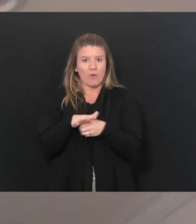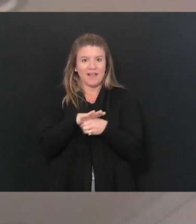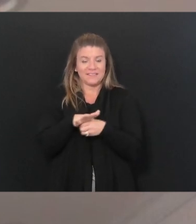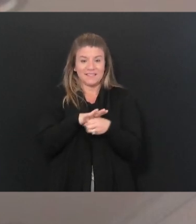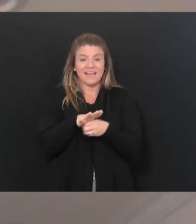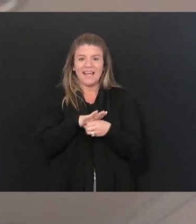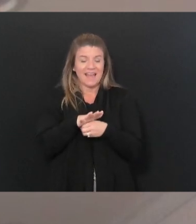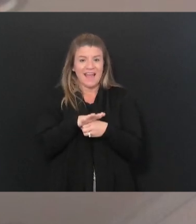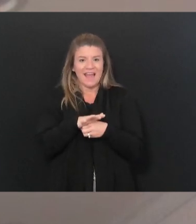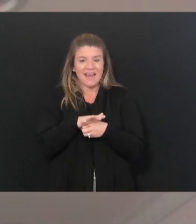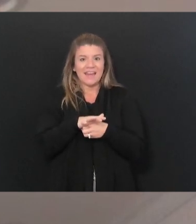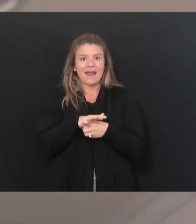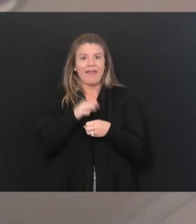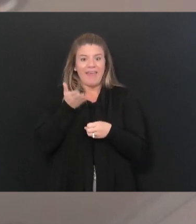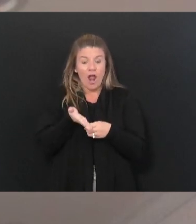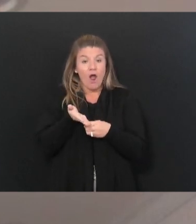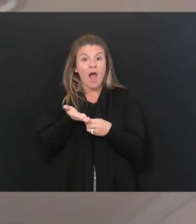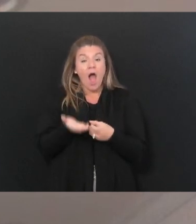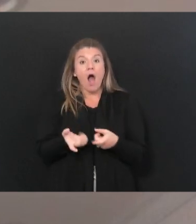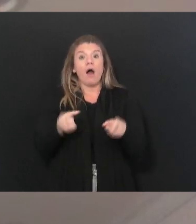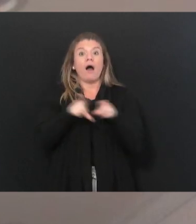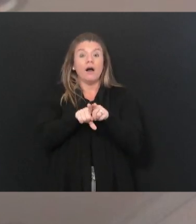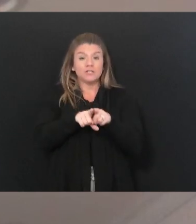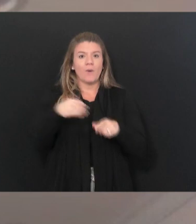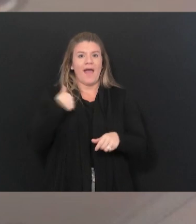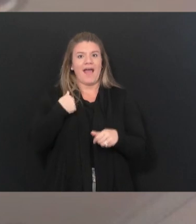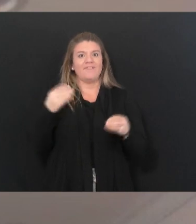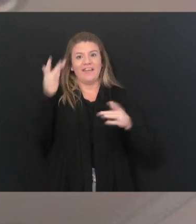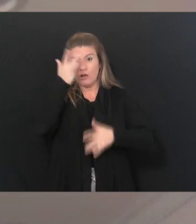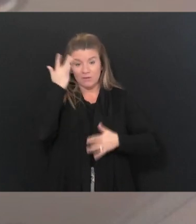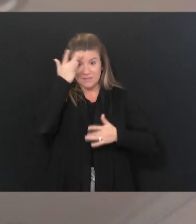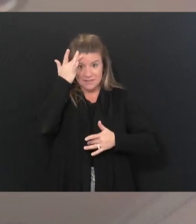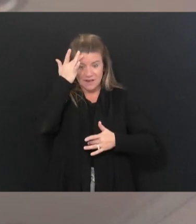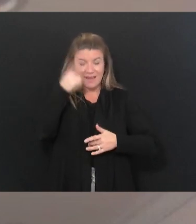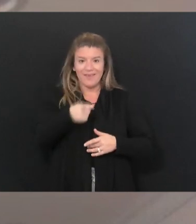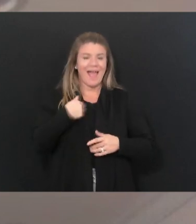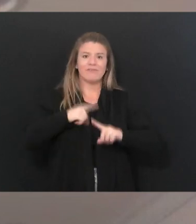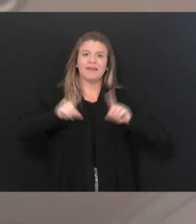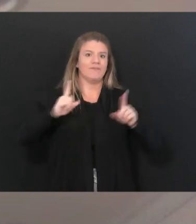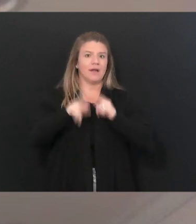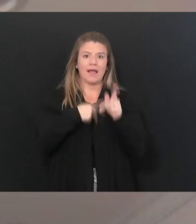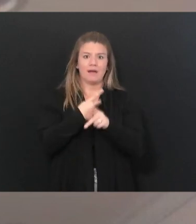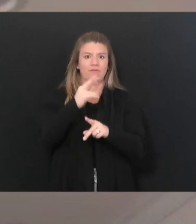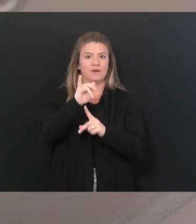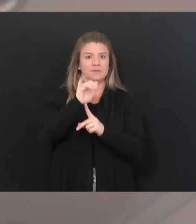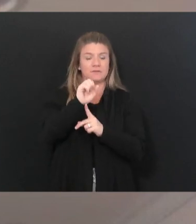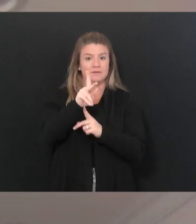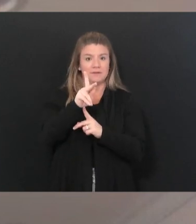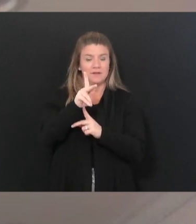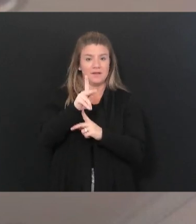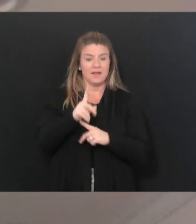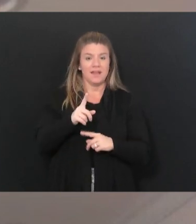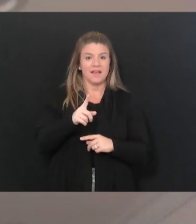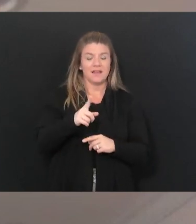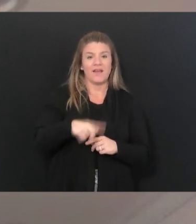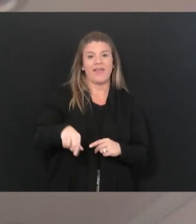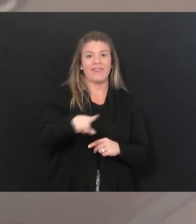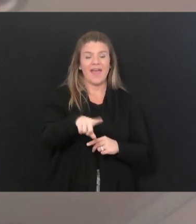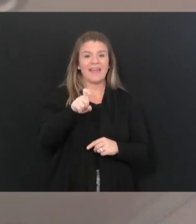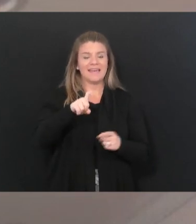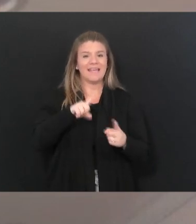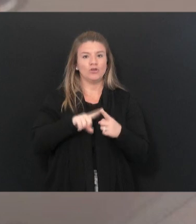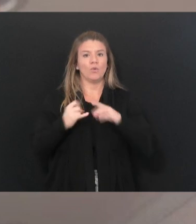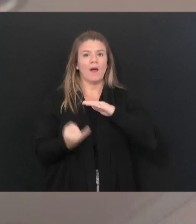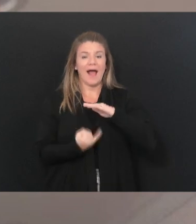have chronic medical problems are also at risk, but differently at risk, since they can sequester themselves and protect